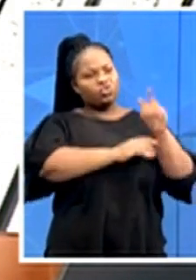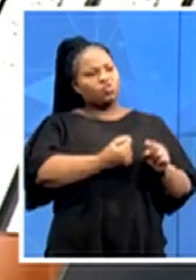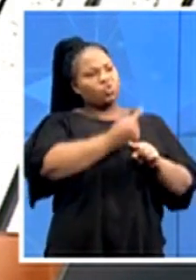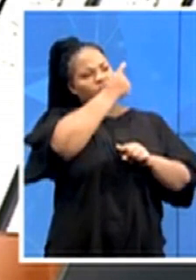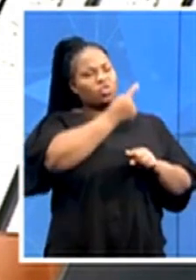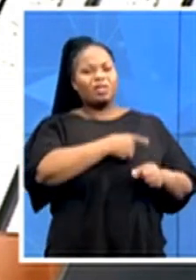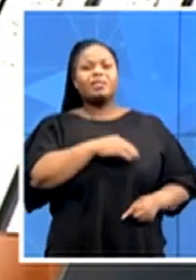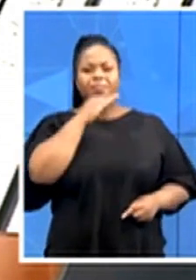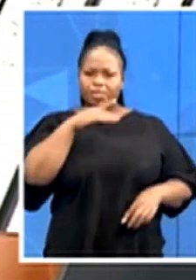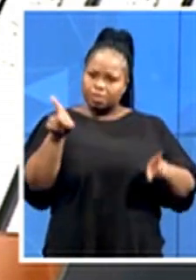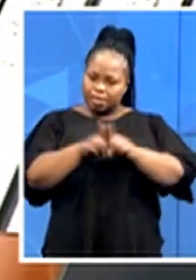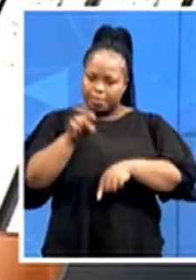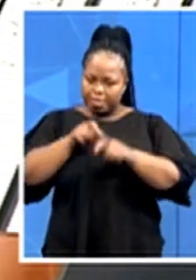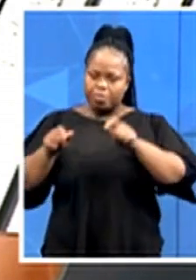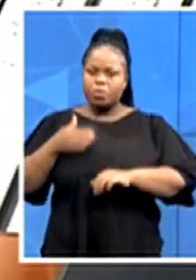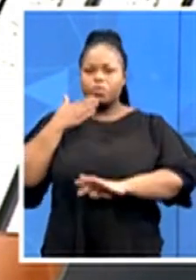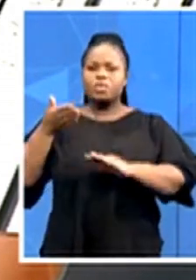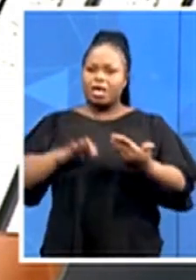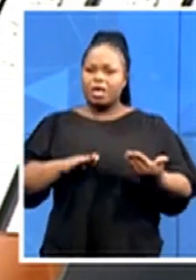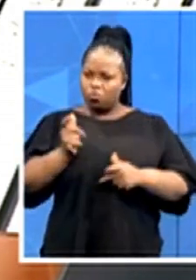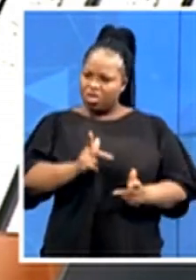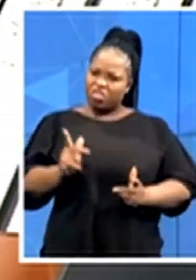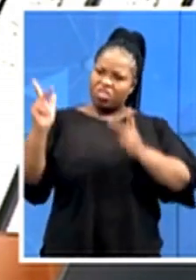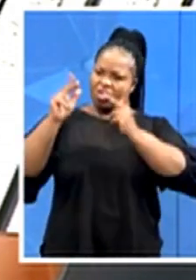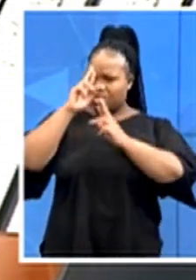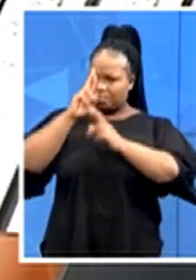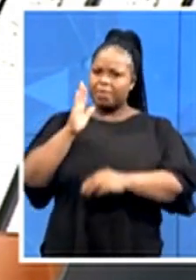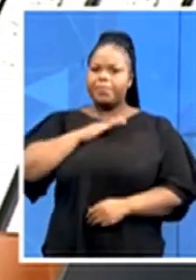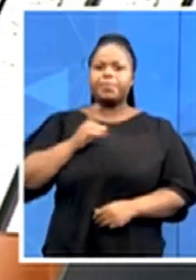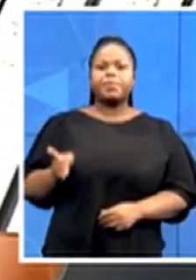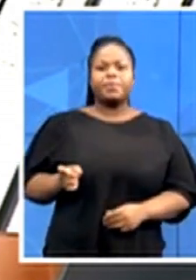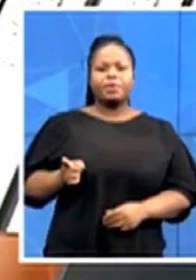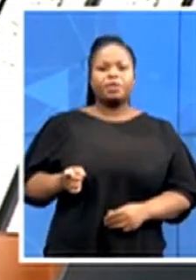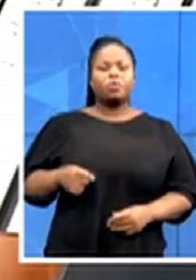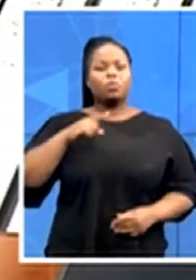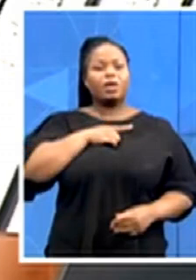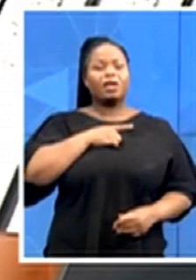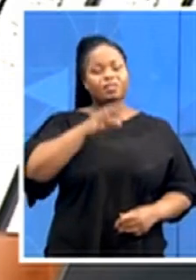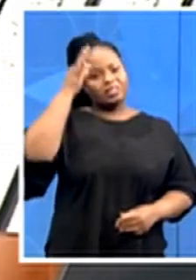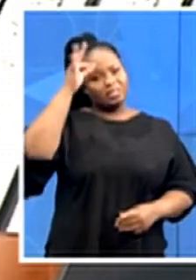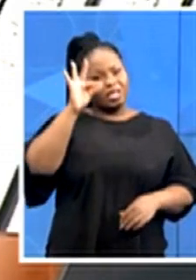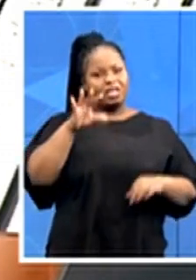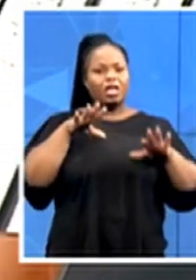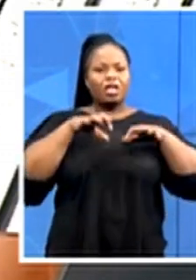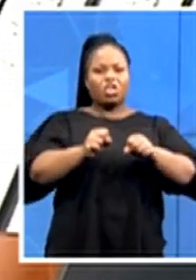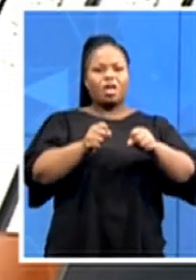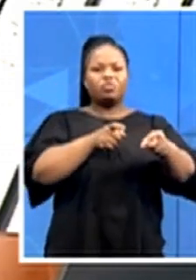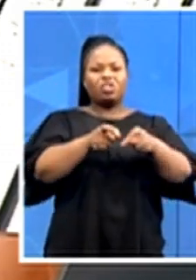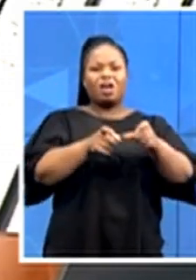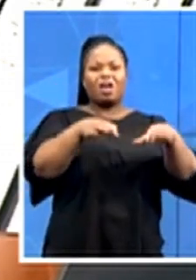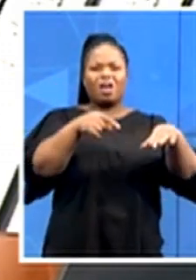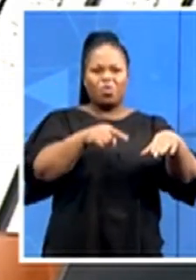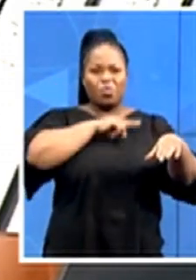well. Since state capture is an assault on the democratic process, it is necessary that